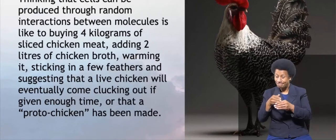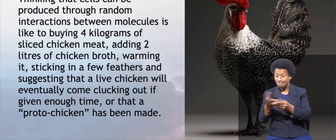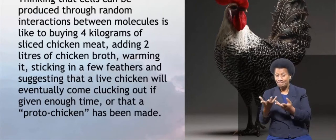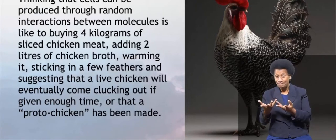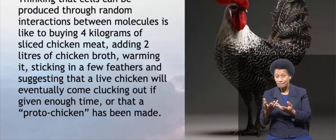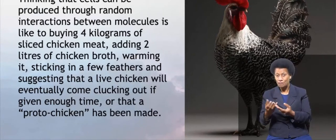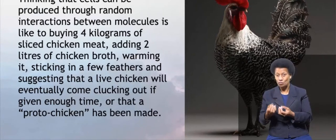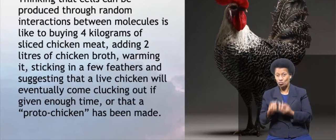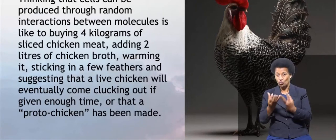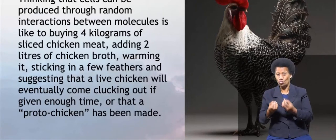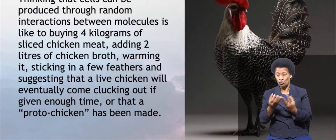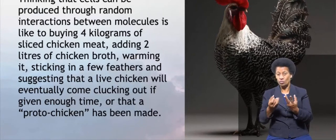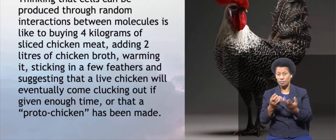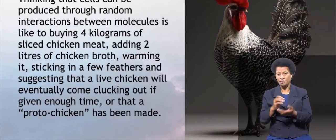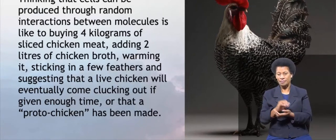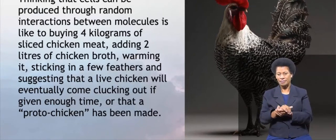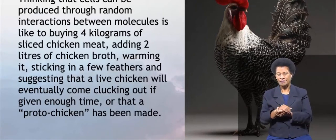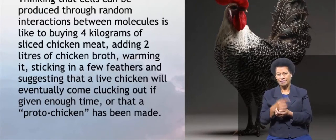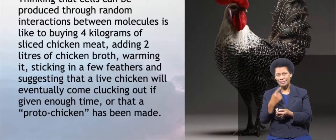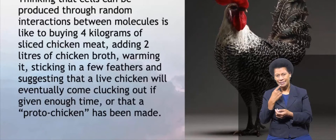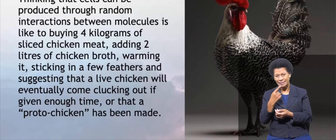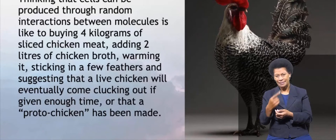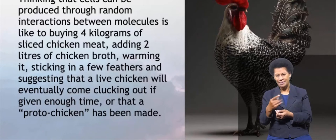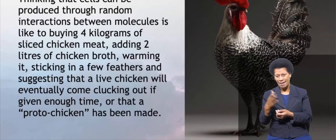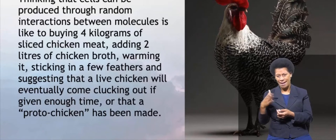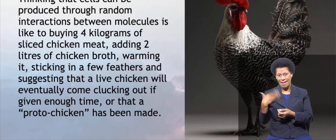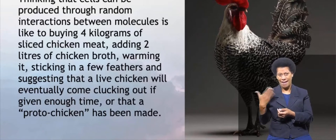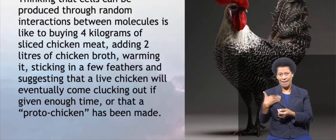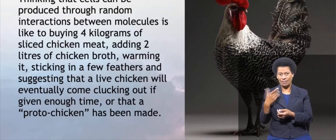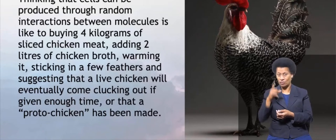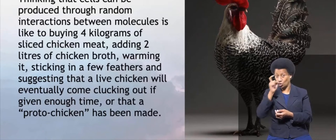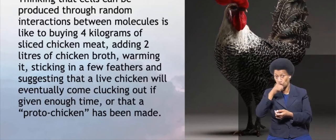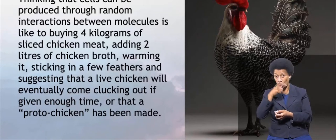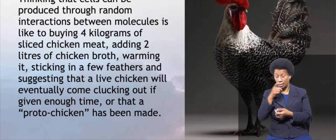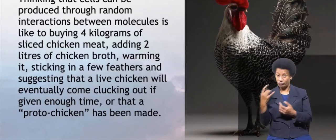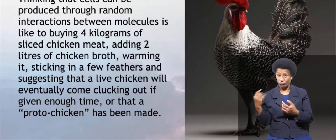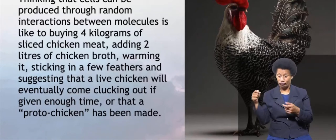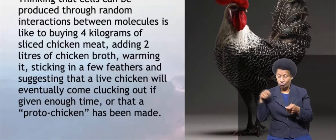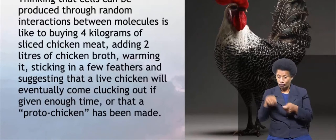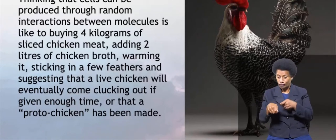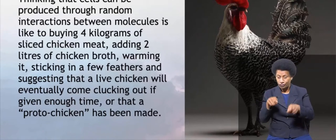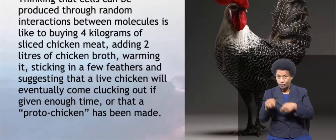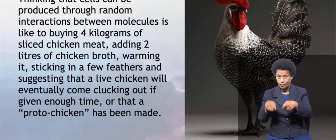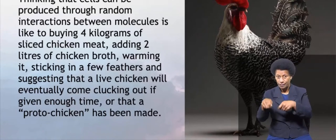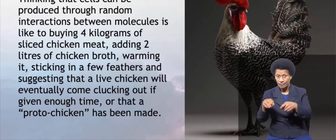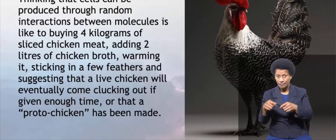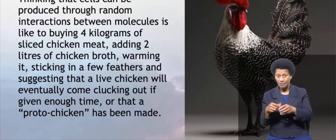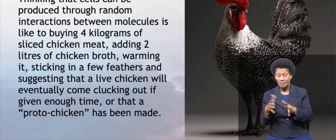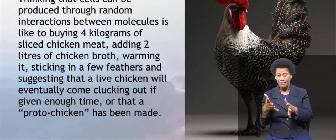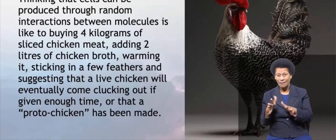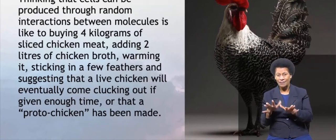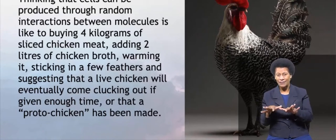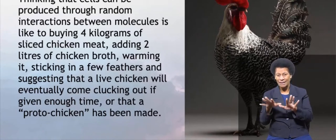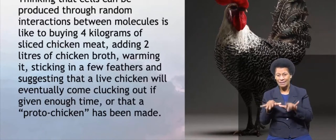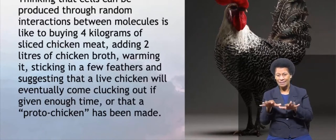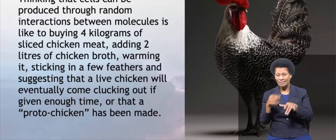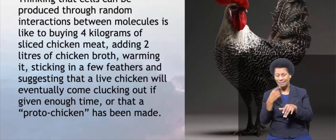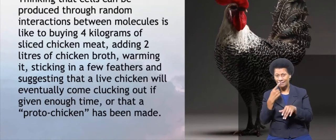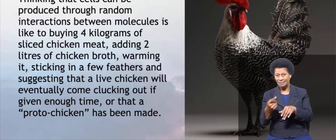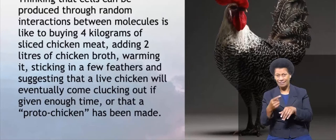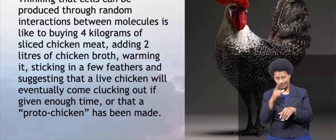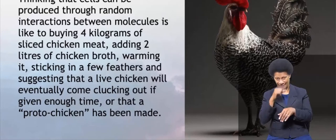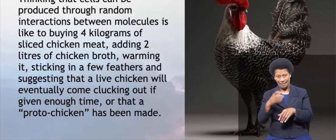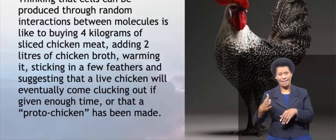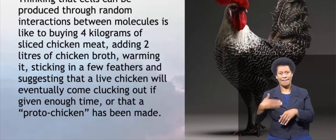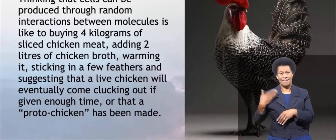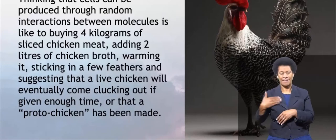broth, warming it, sticking in a few feathers and suggesting a live chicken will eventually come clucking out if given enough time, or that a